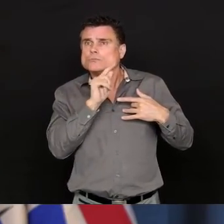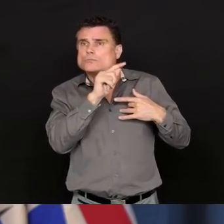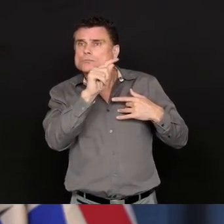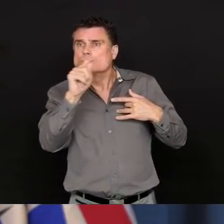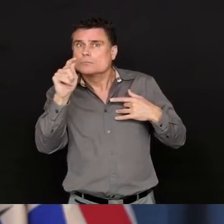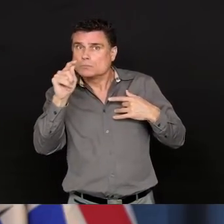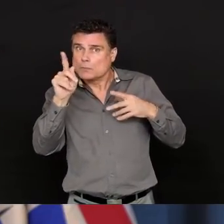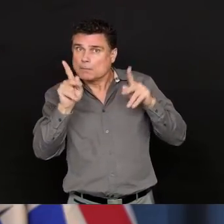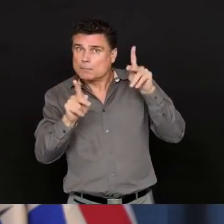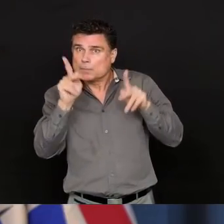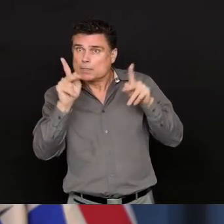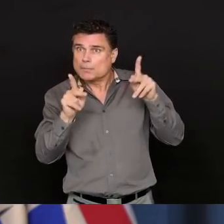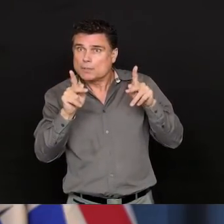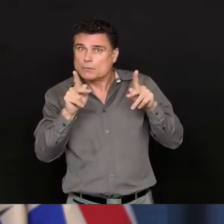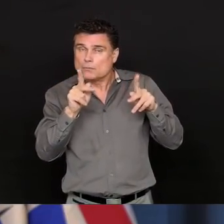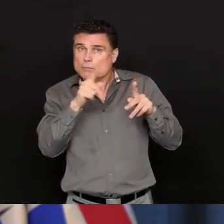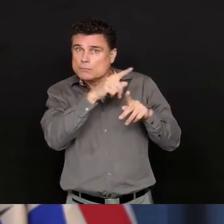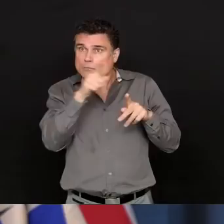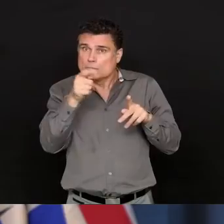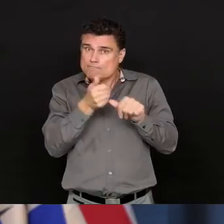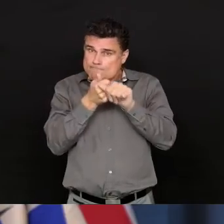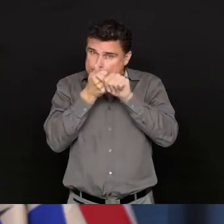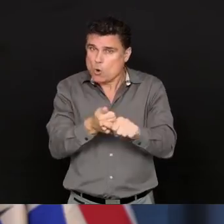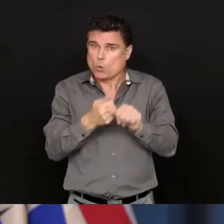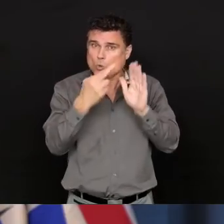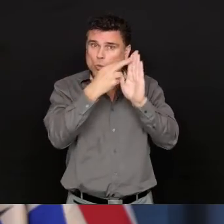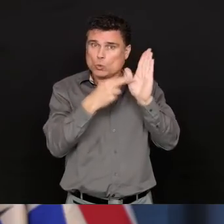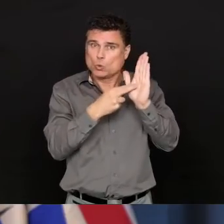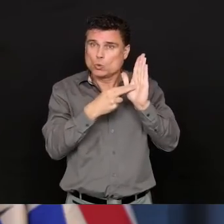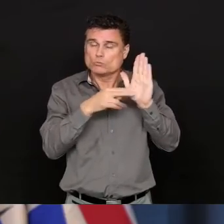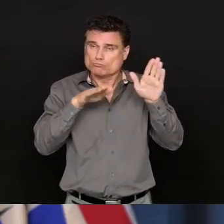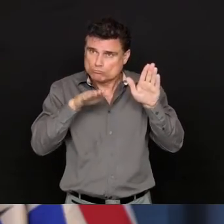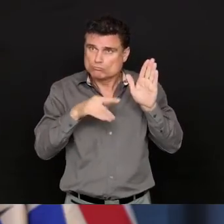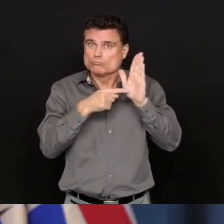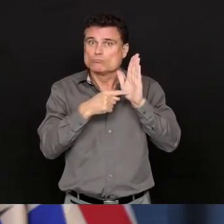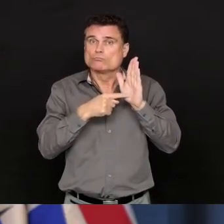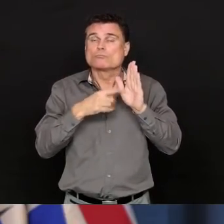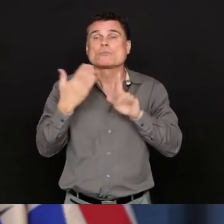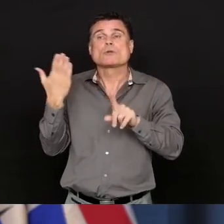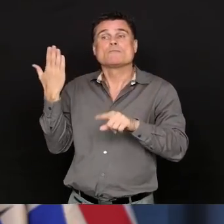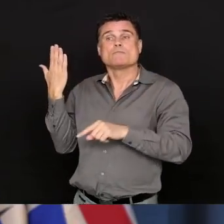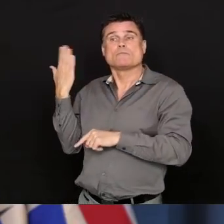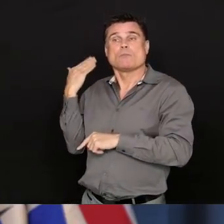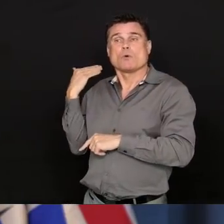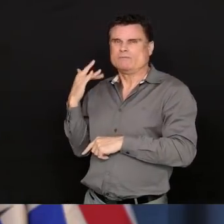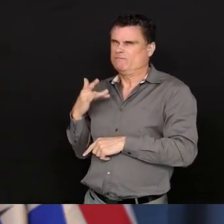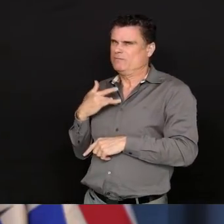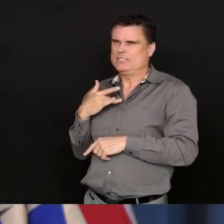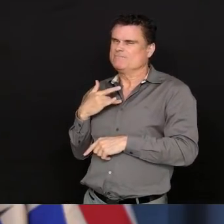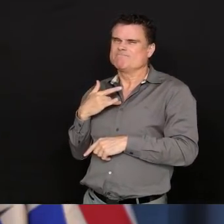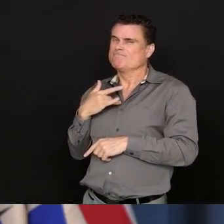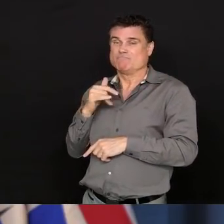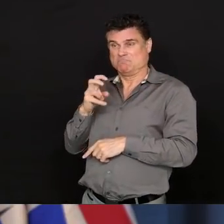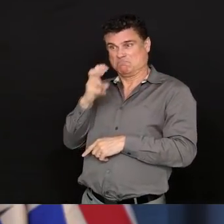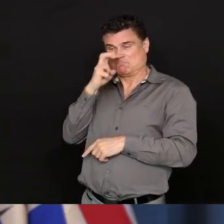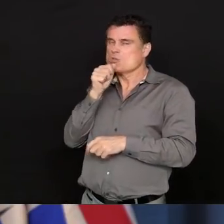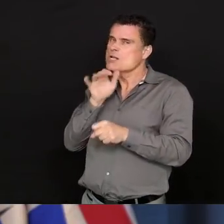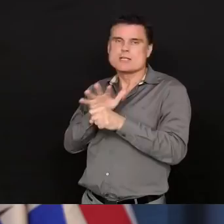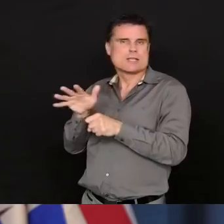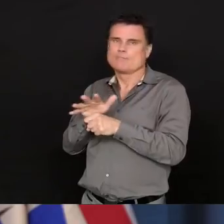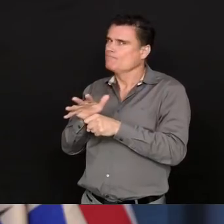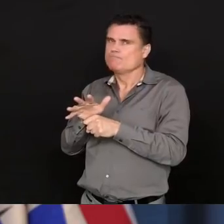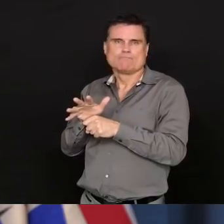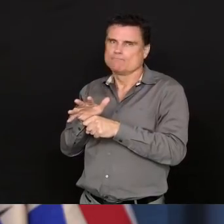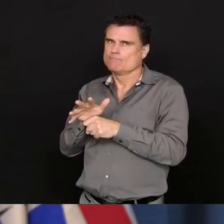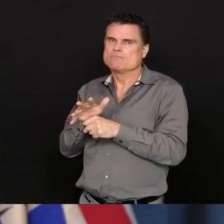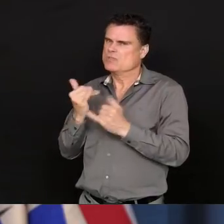airports and land border crossings were not at the area, not strong enough that we yet, and